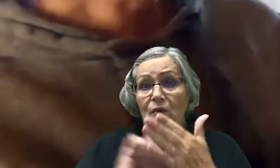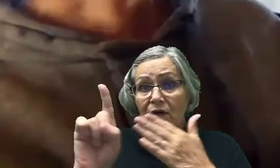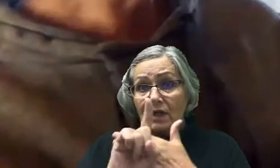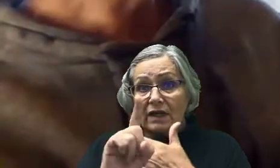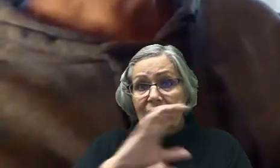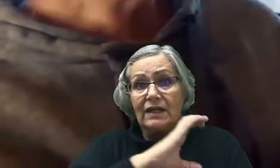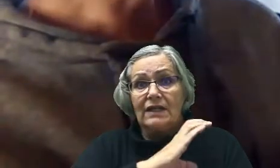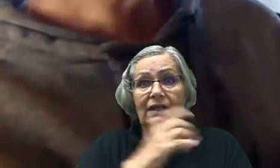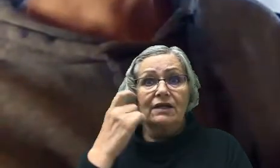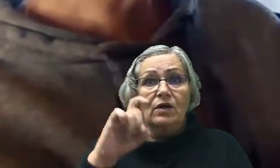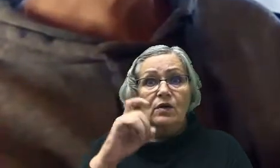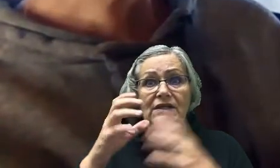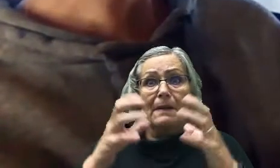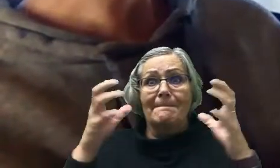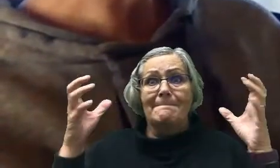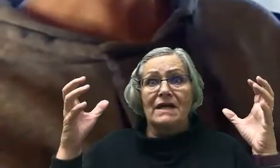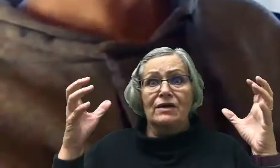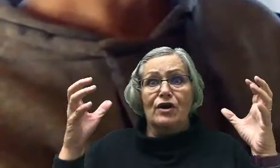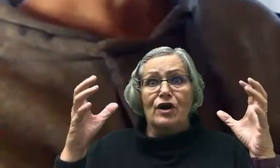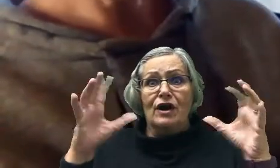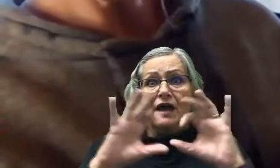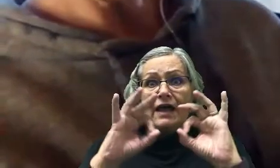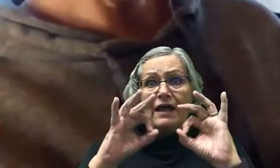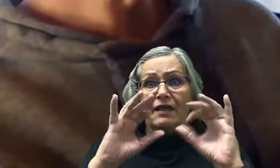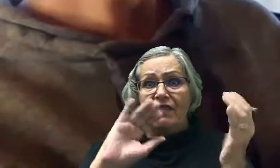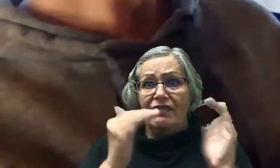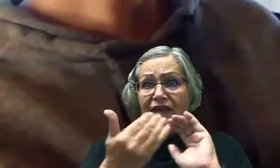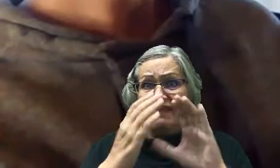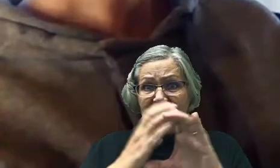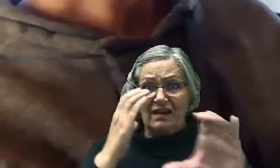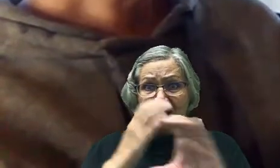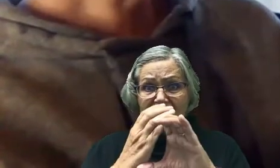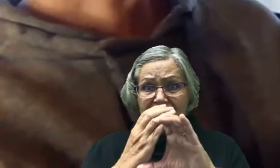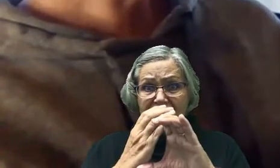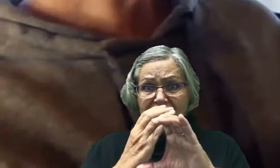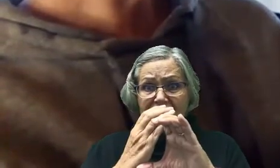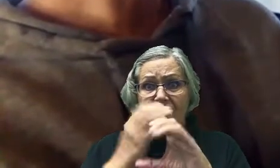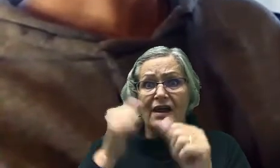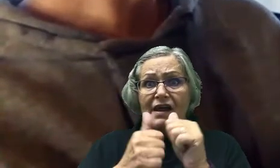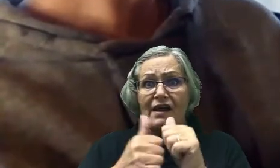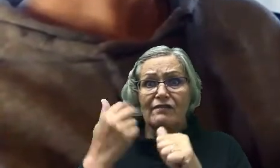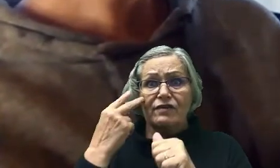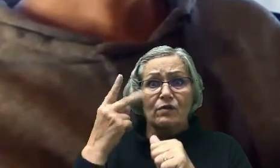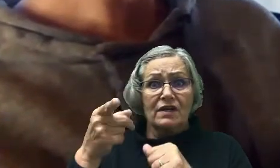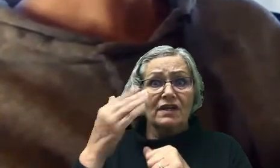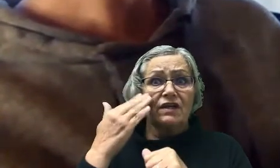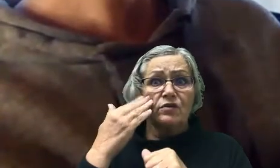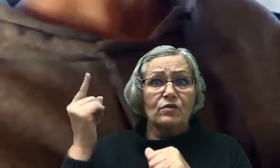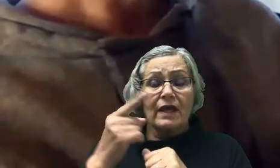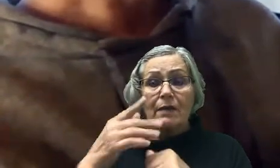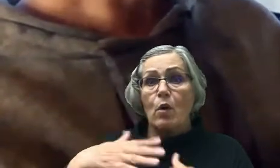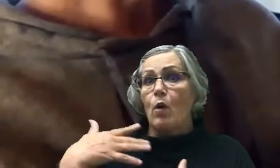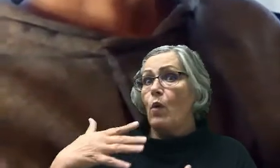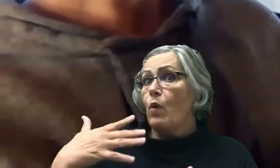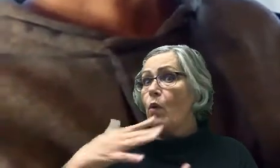A week later, Clayton noticed the pumpkin was bigger than the family car. During the day, everyone he knew came to admire it,